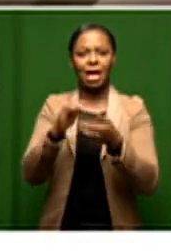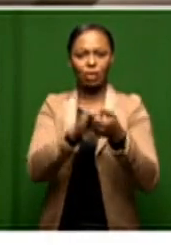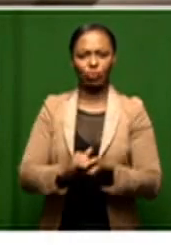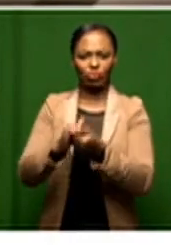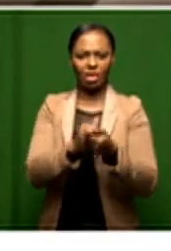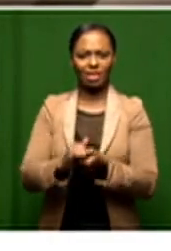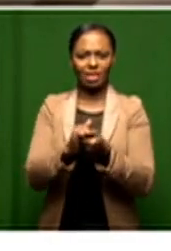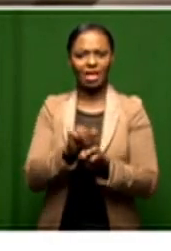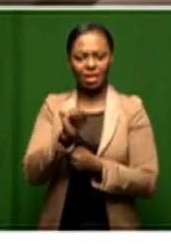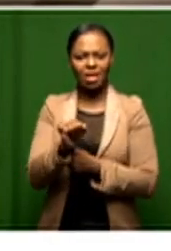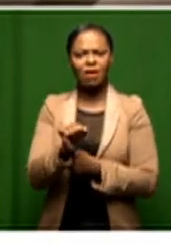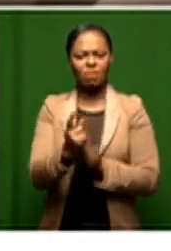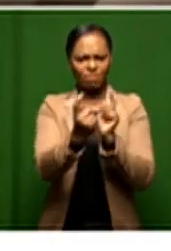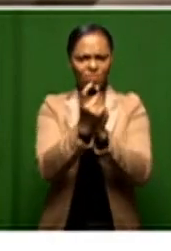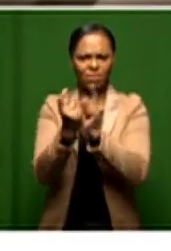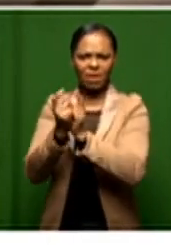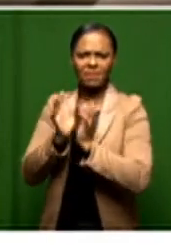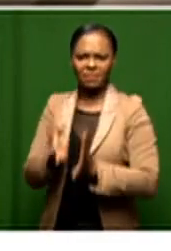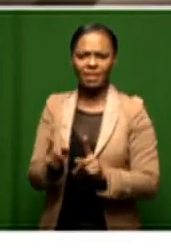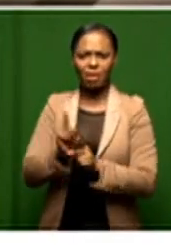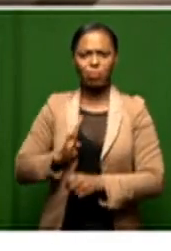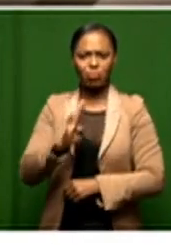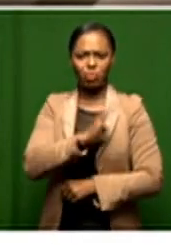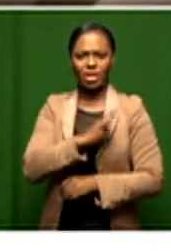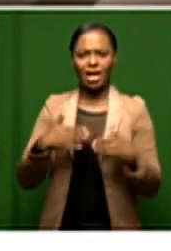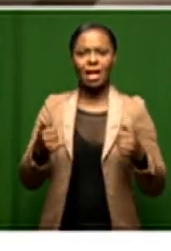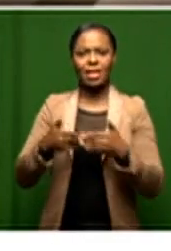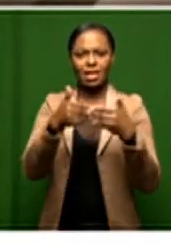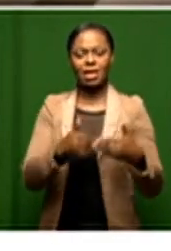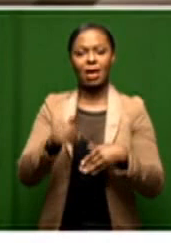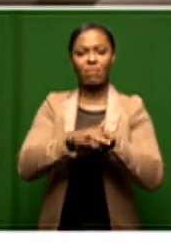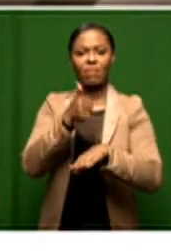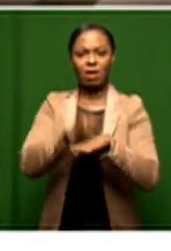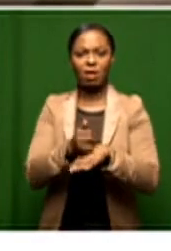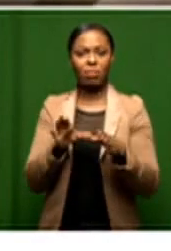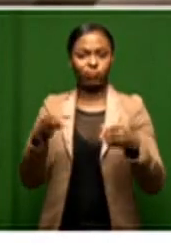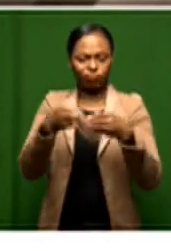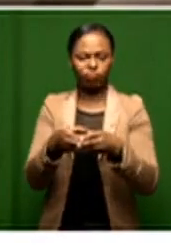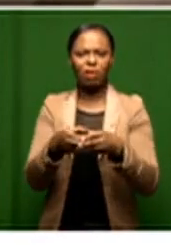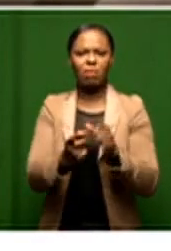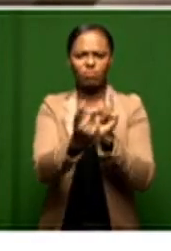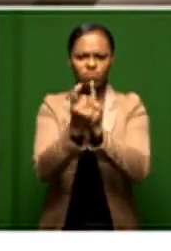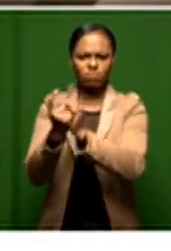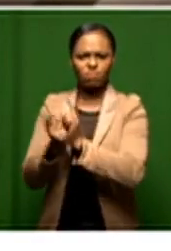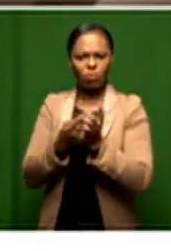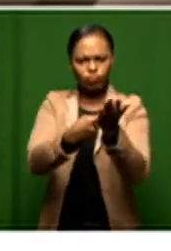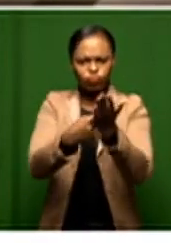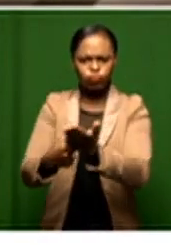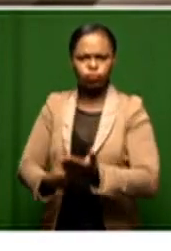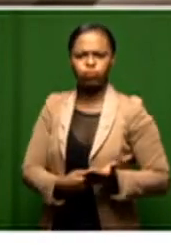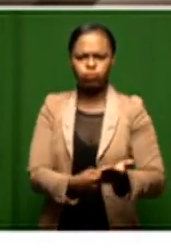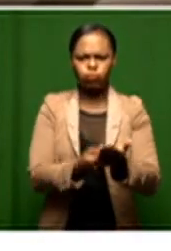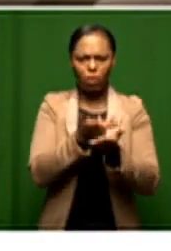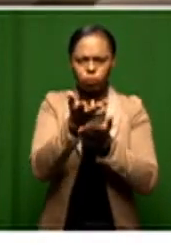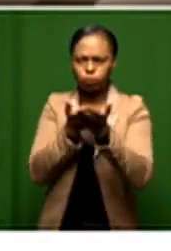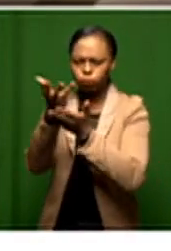Discovery is a member, and also the Board of Healthcare Funders, a second industry association. And we, through discussions with the Council